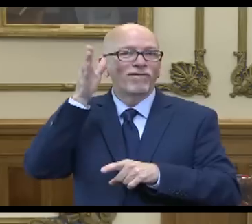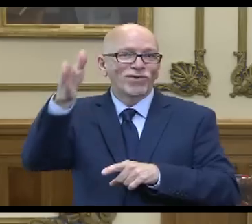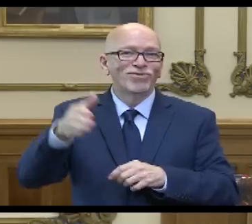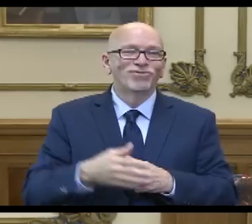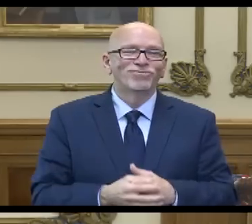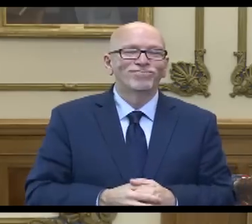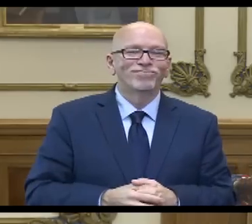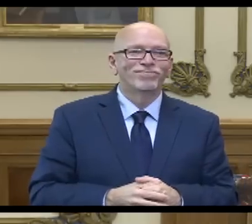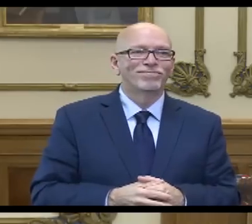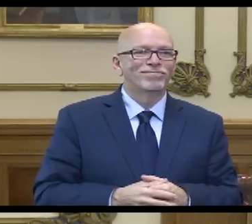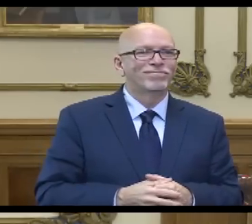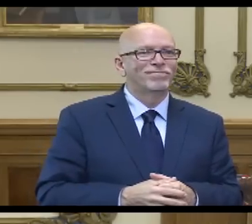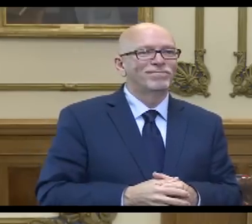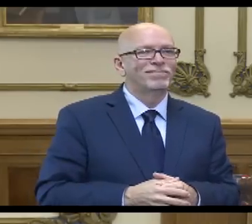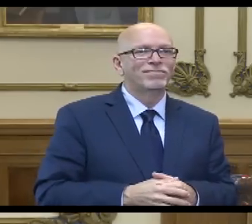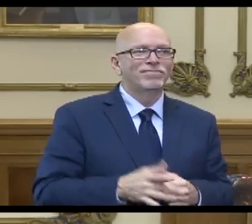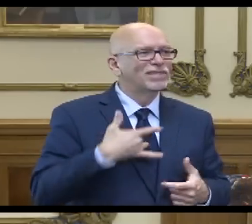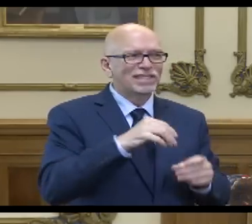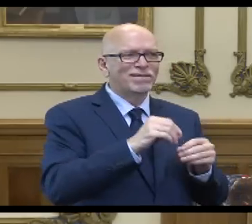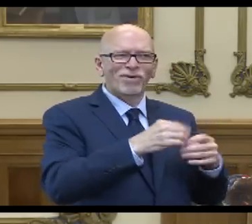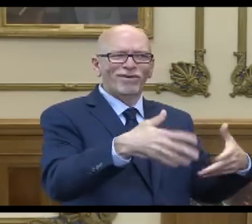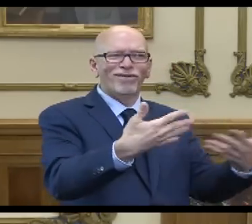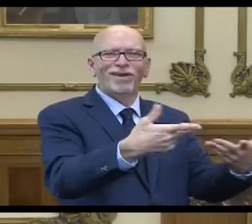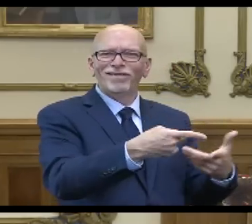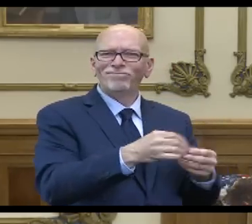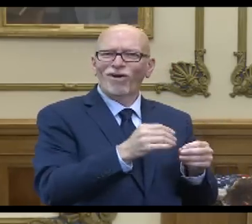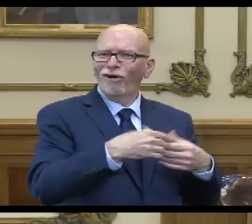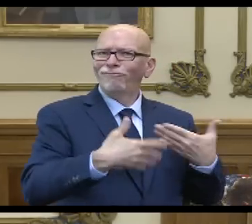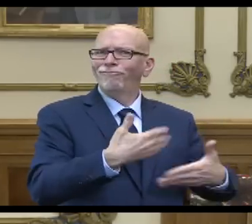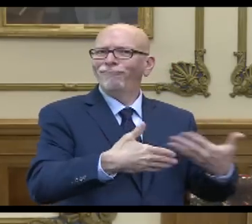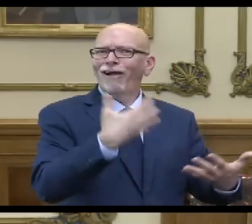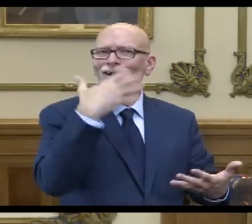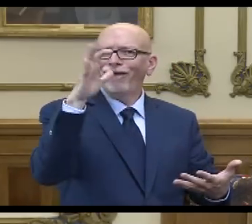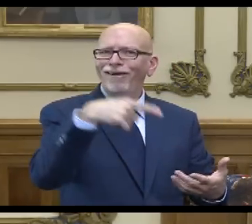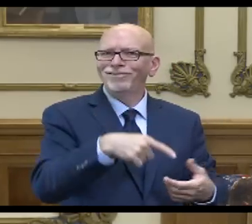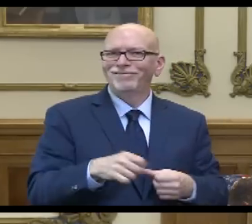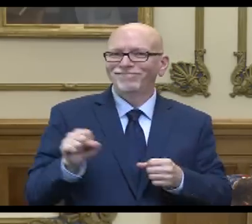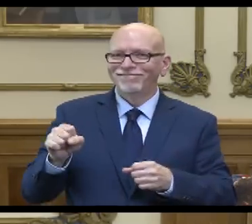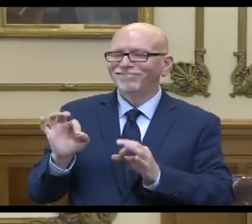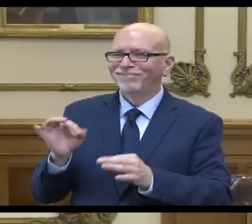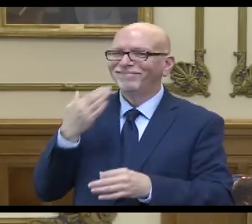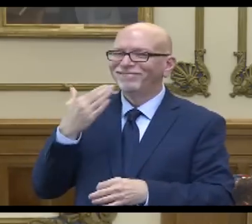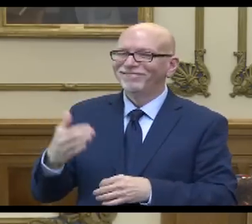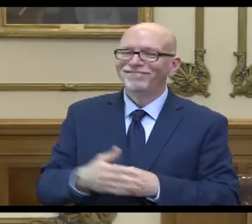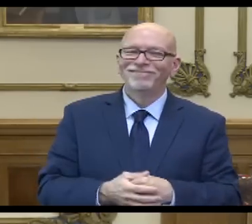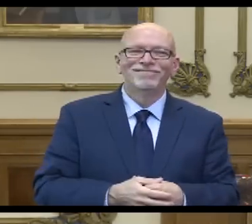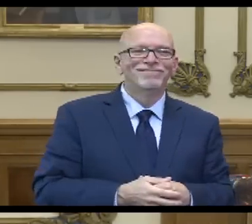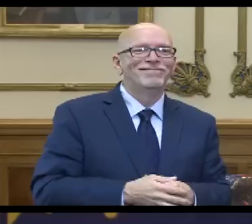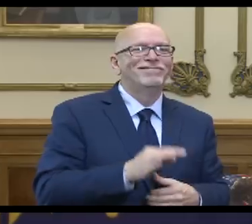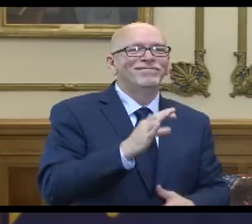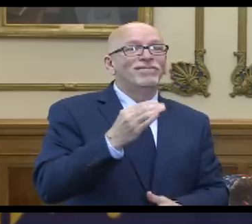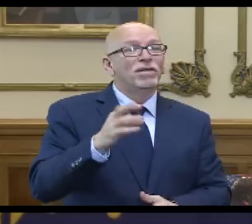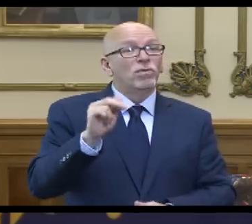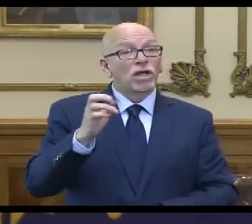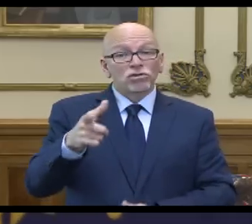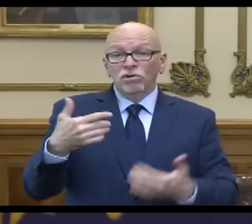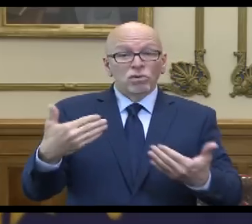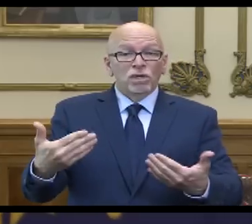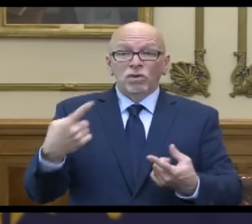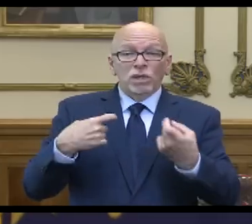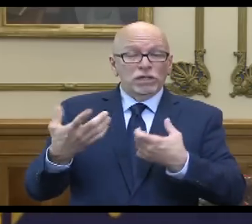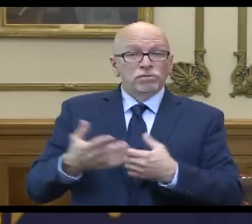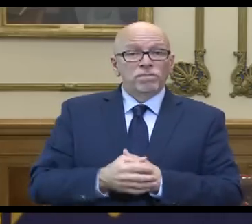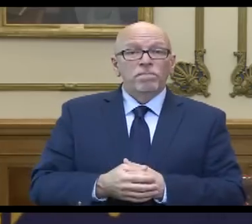Thank you. I feel like you need to keep going. You're just on a roll. We're on a roll. Great job. Rachel, you want to go right to